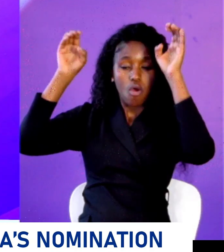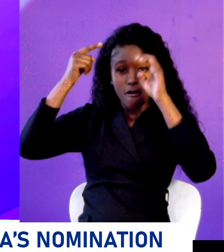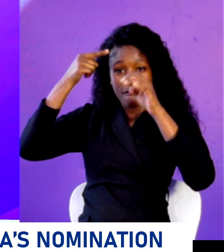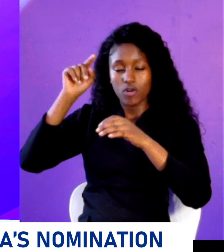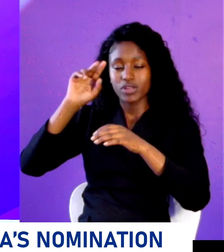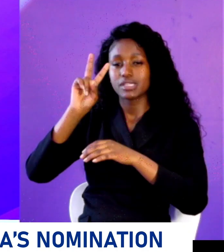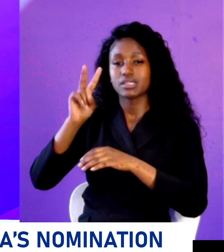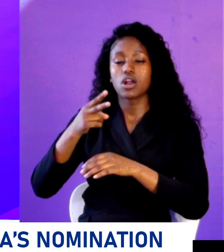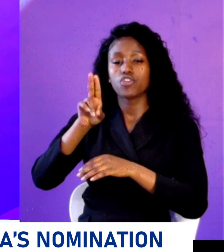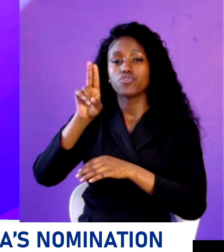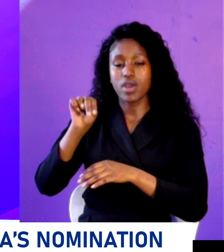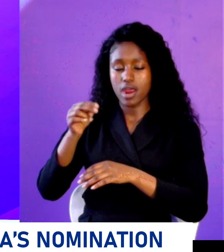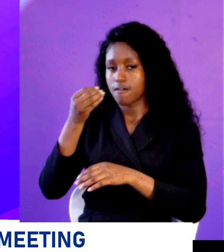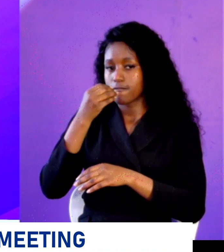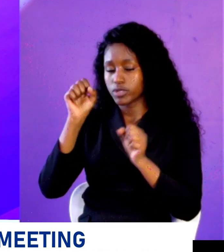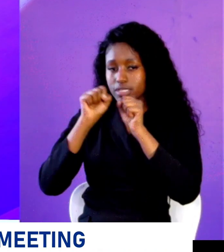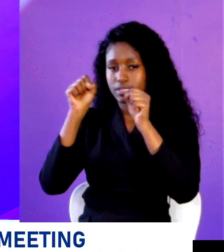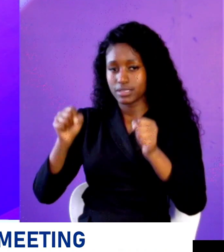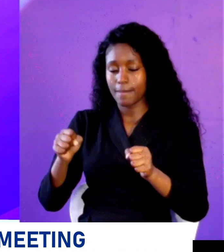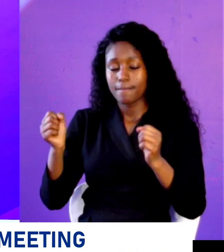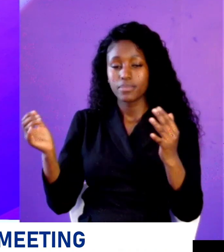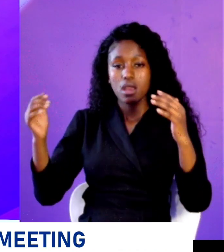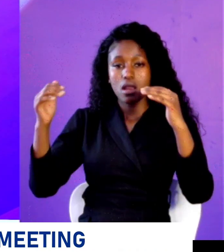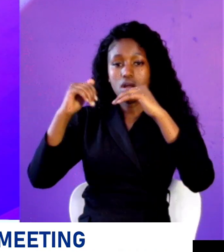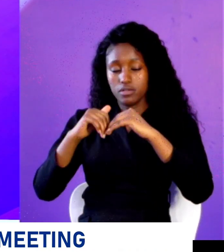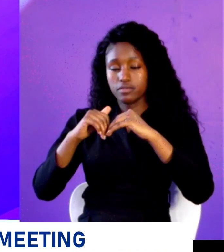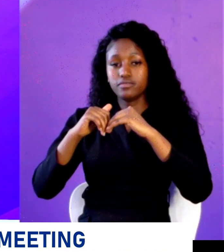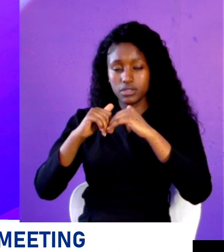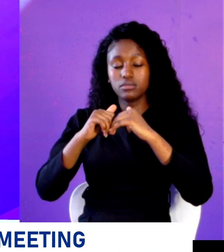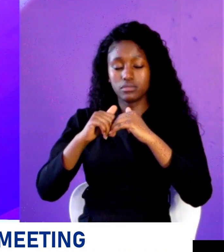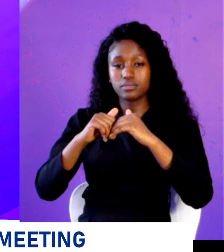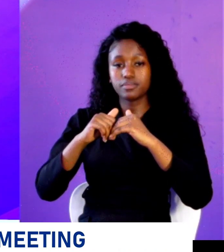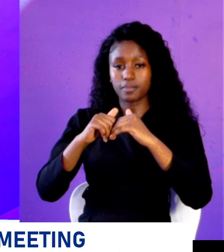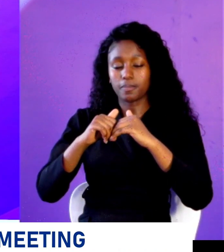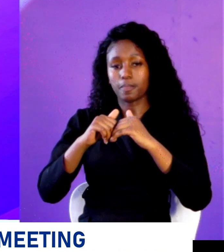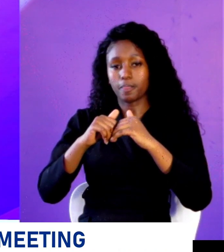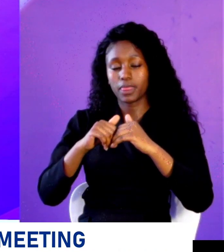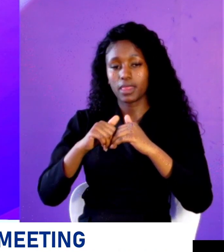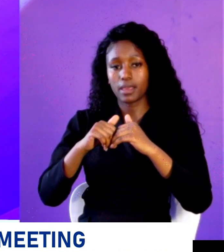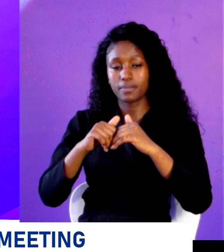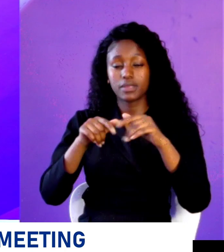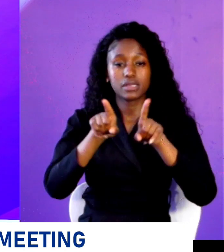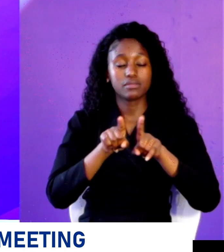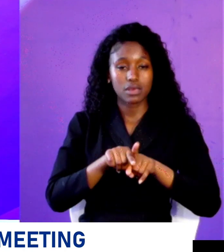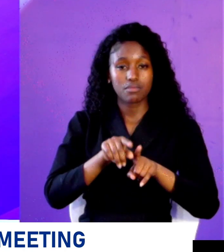UN Food Systems Summit Stock Take